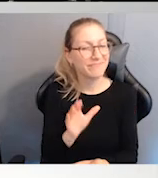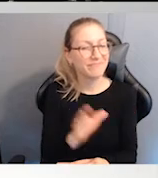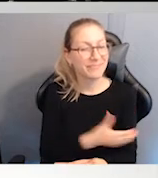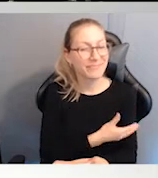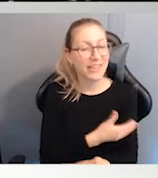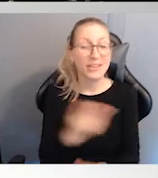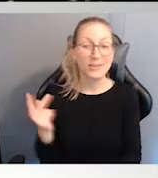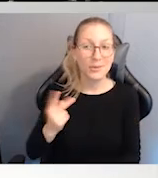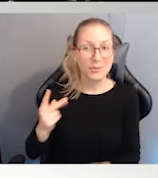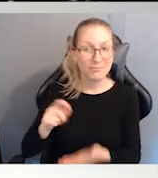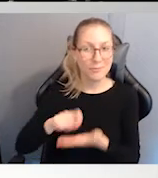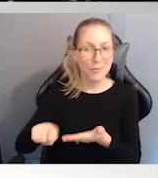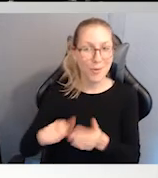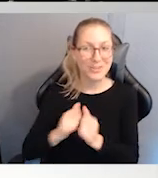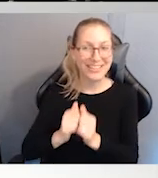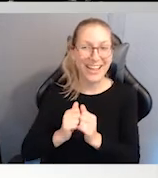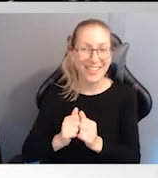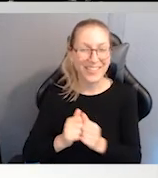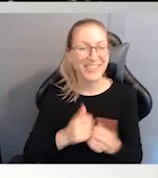co-songwriters. Thank you.